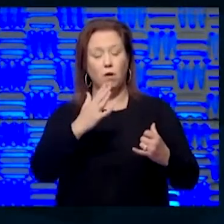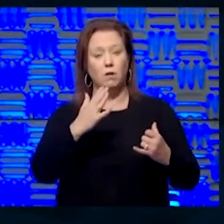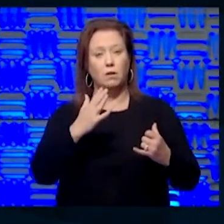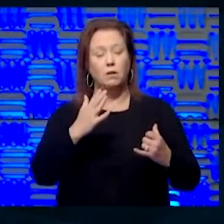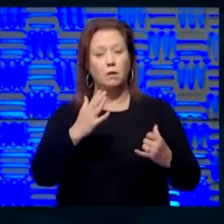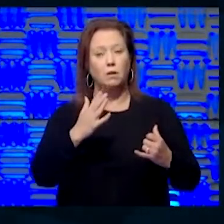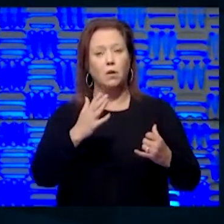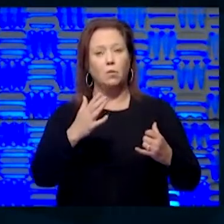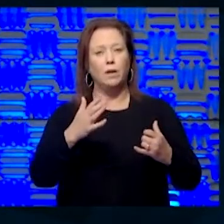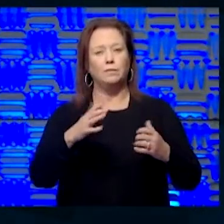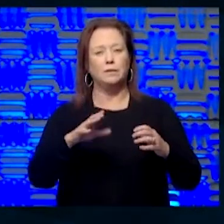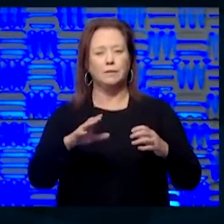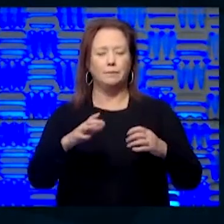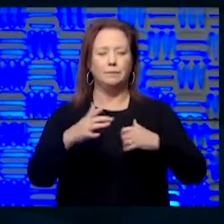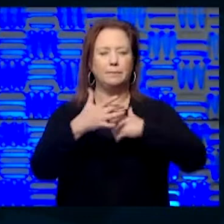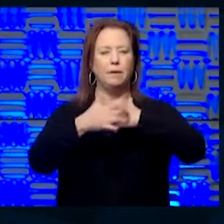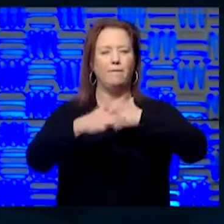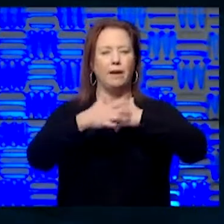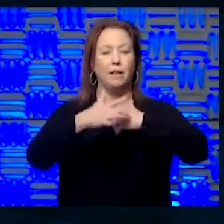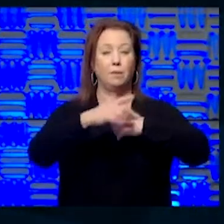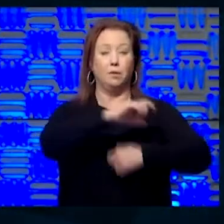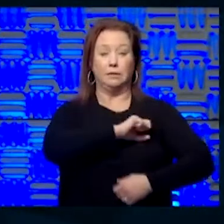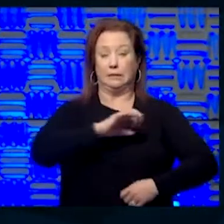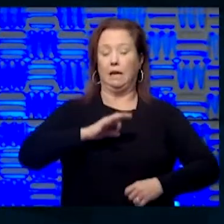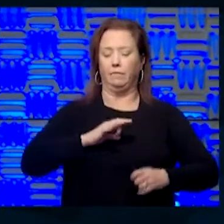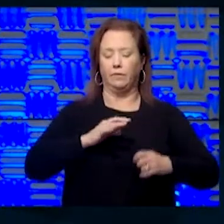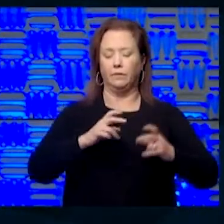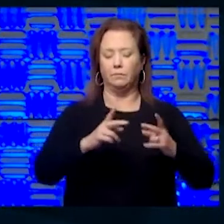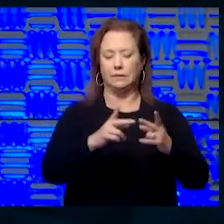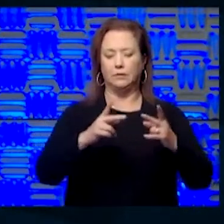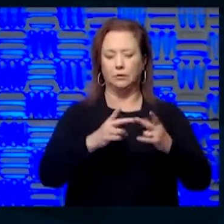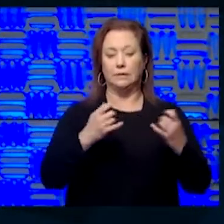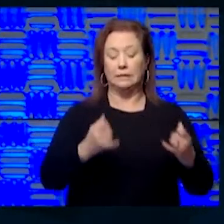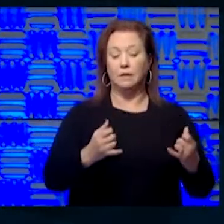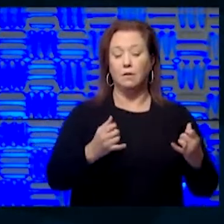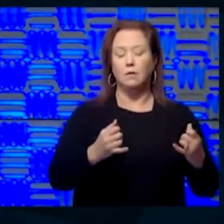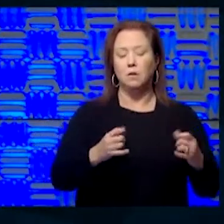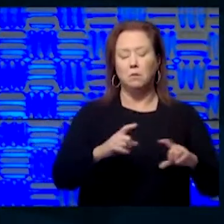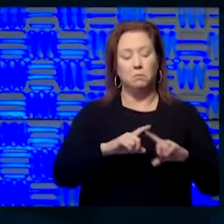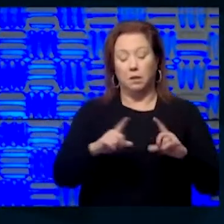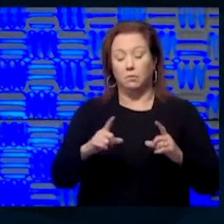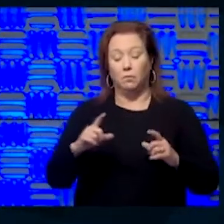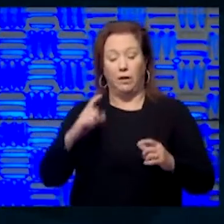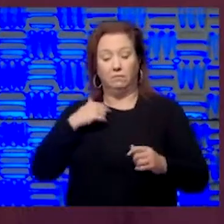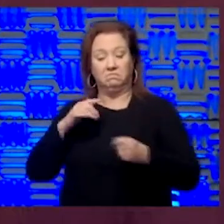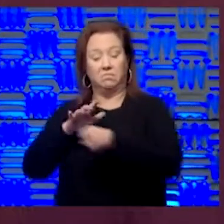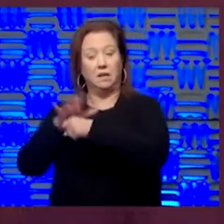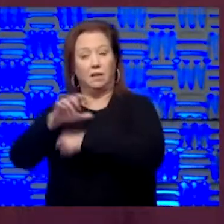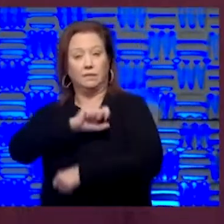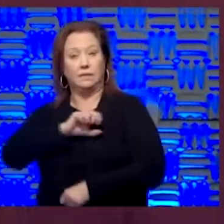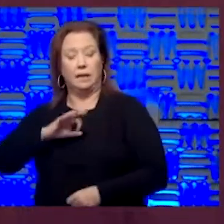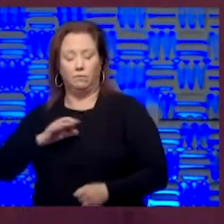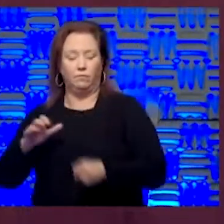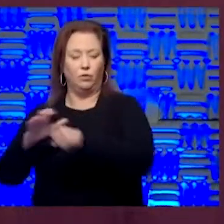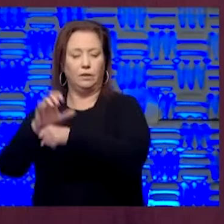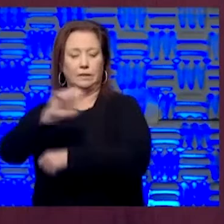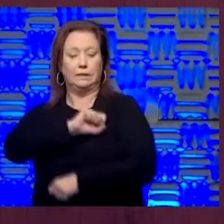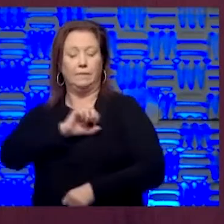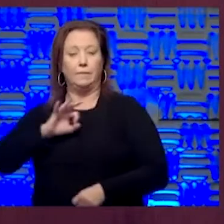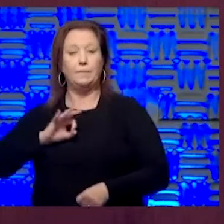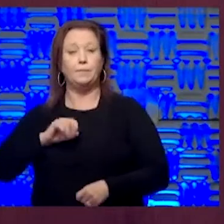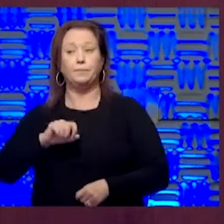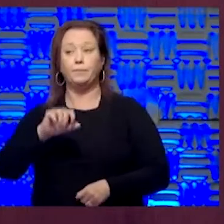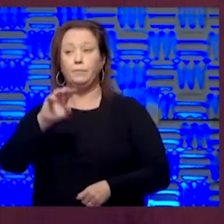have a couple open staff positions, but otherwise we're fully staffed. How about Mark? How about Great